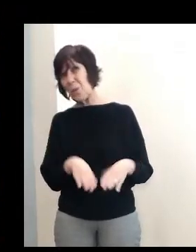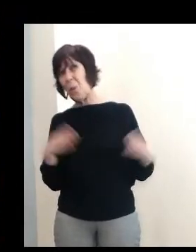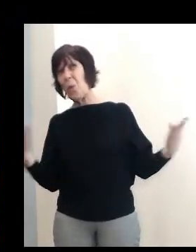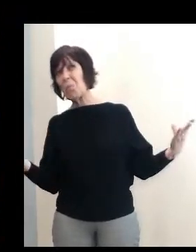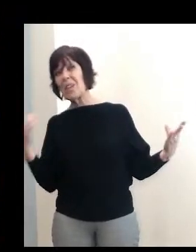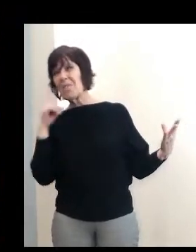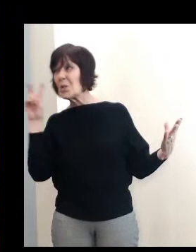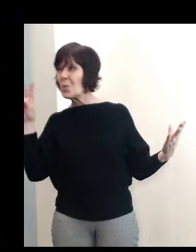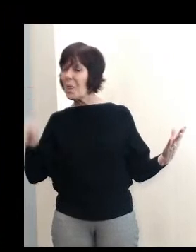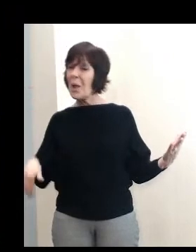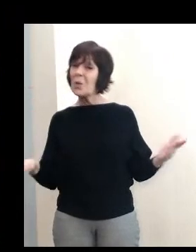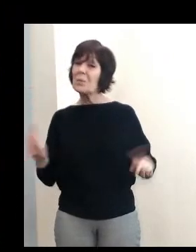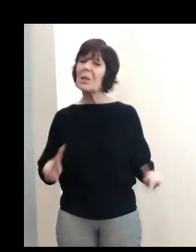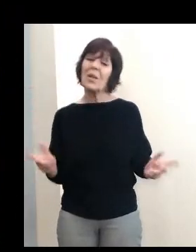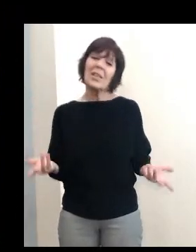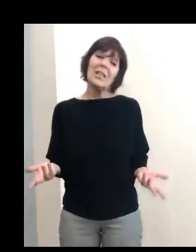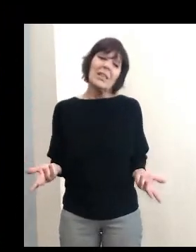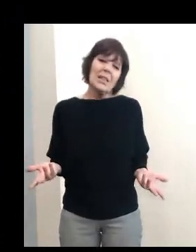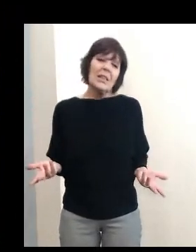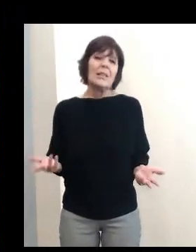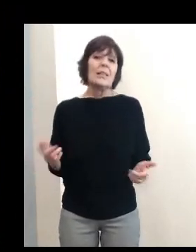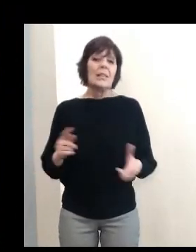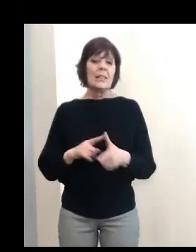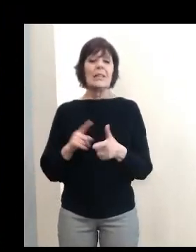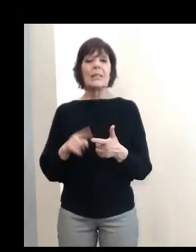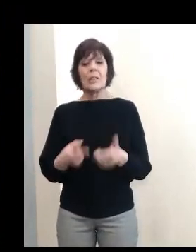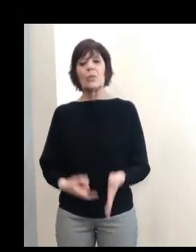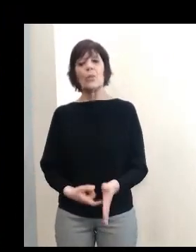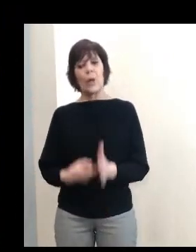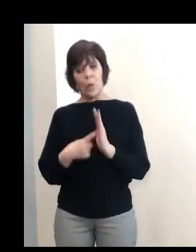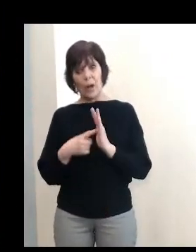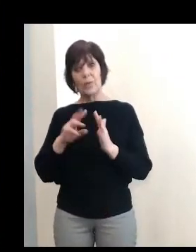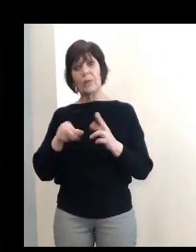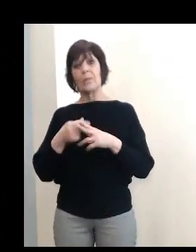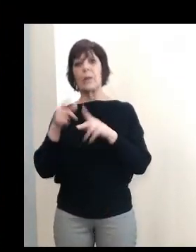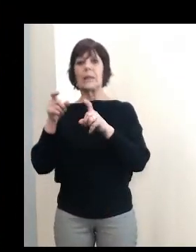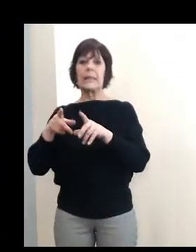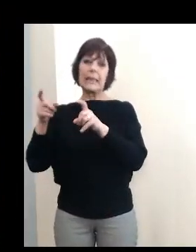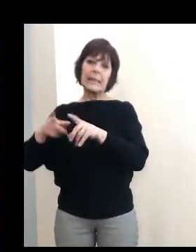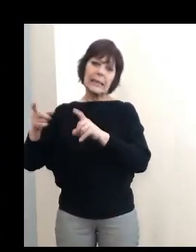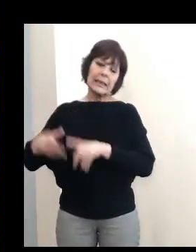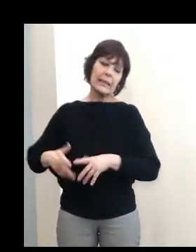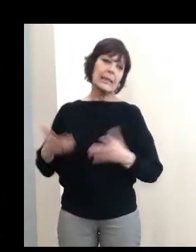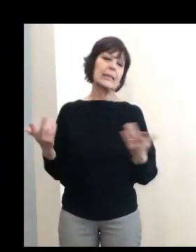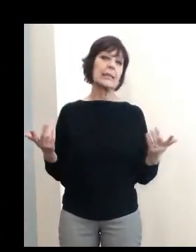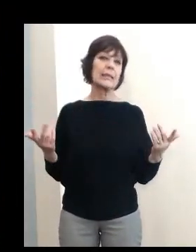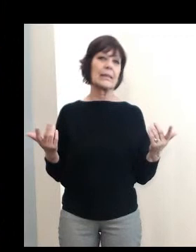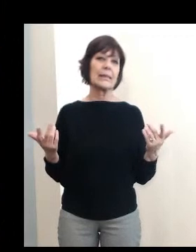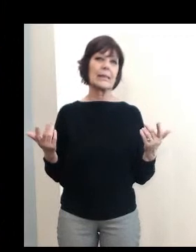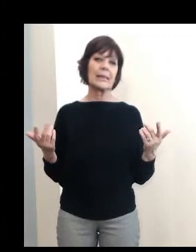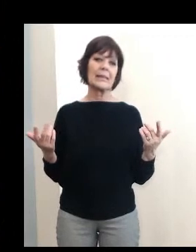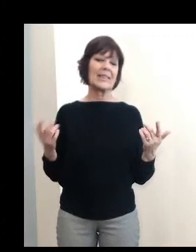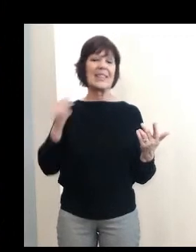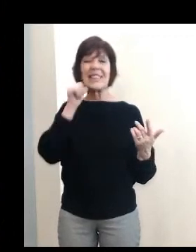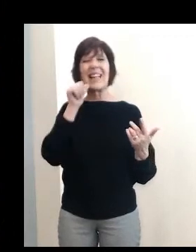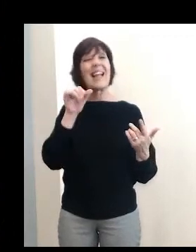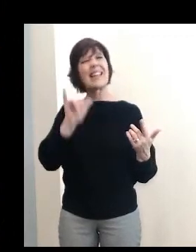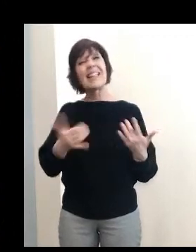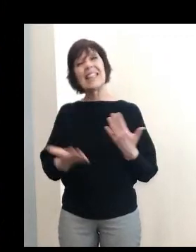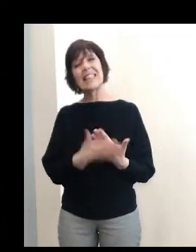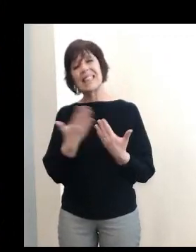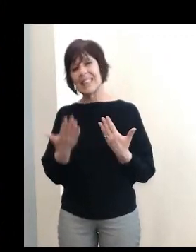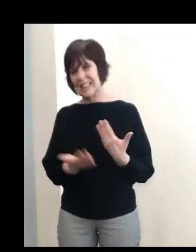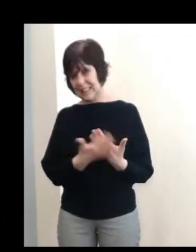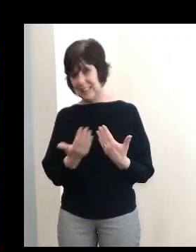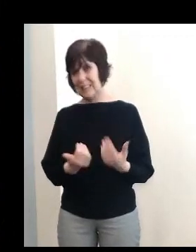up for 2,000 people? And then there's requirements with regards to testing that have to be met. That are not as easily